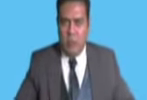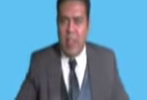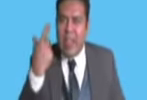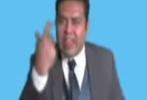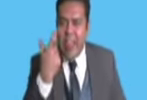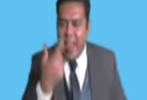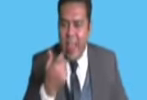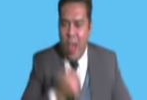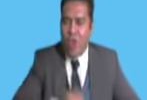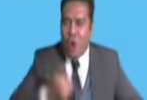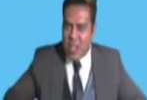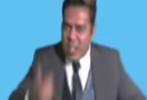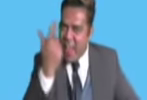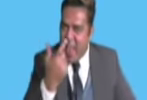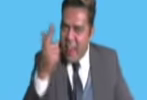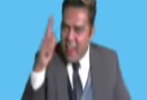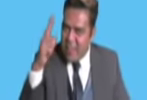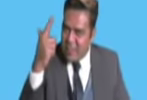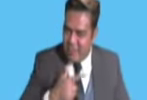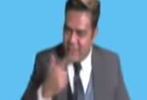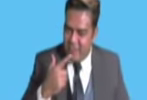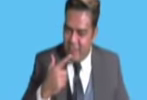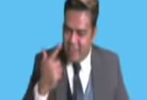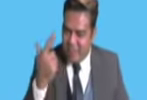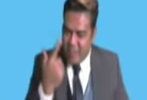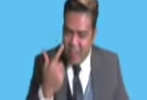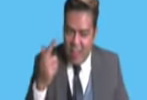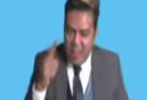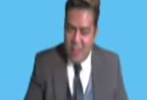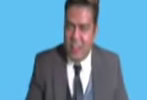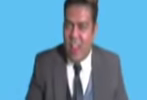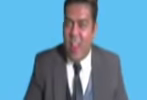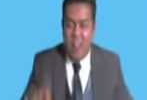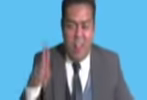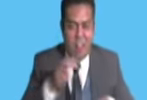careless, and inept government that Fiji has ever seen.